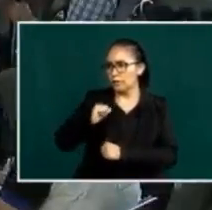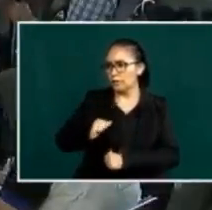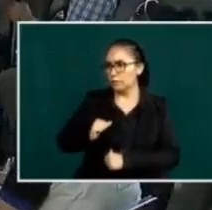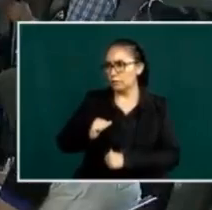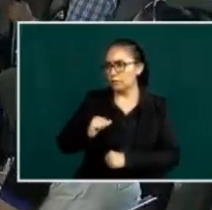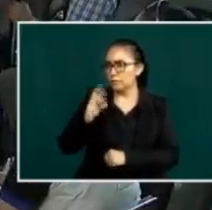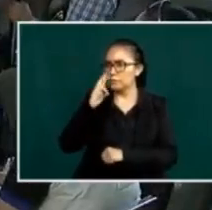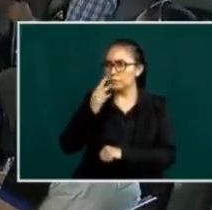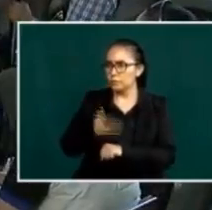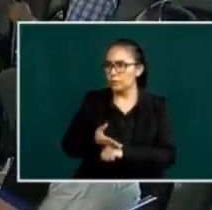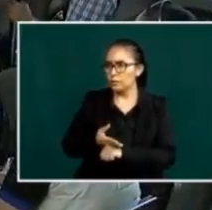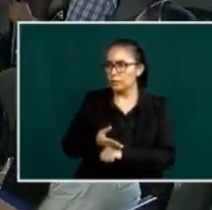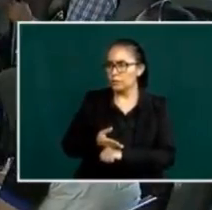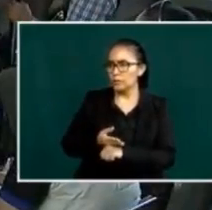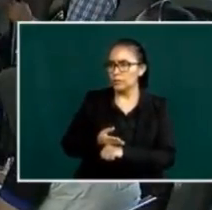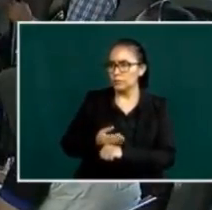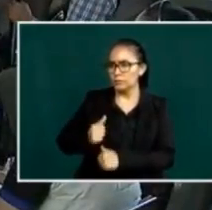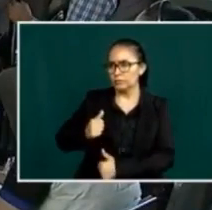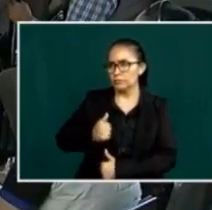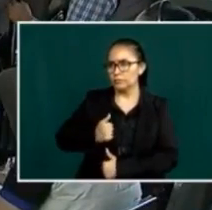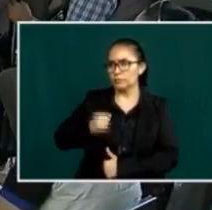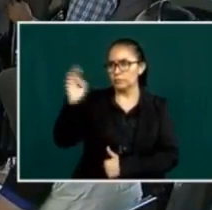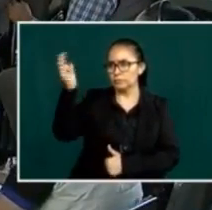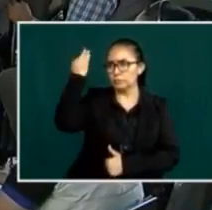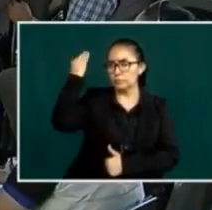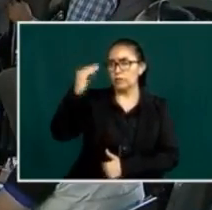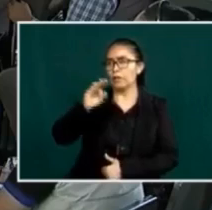And the authorities and the National Guard are here.